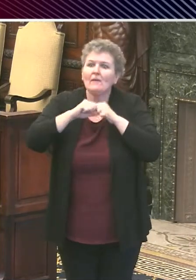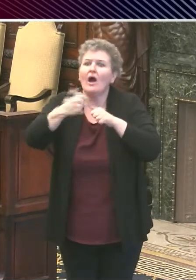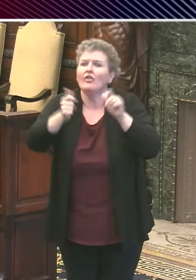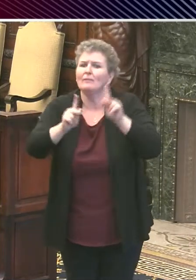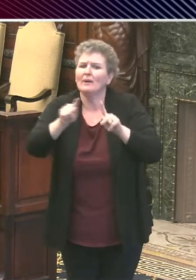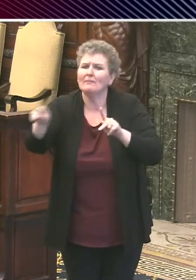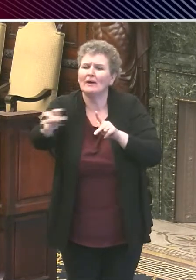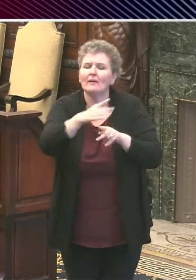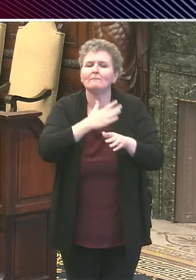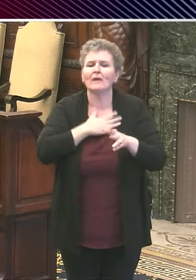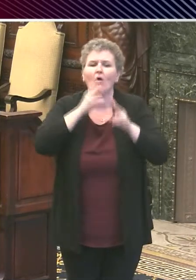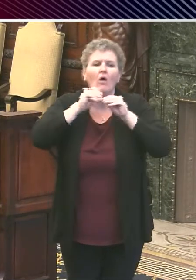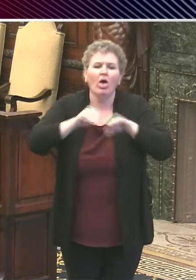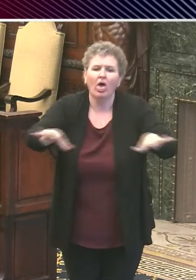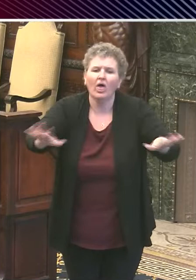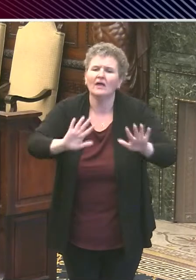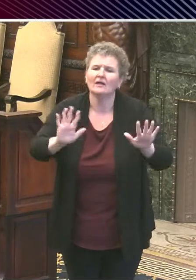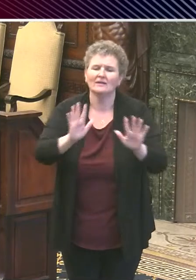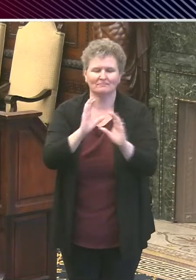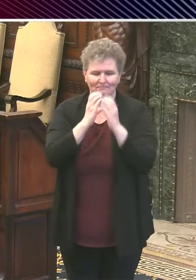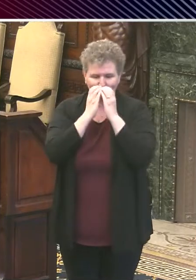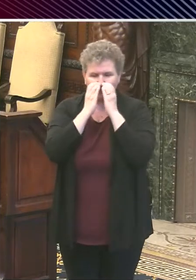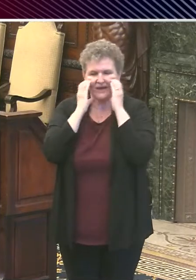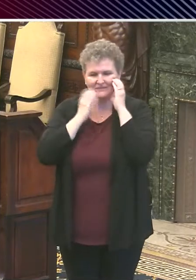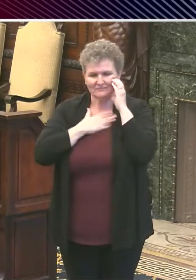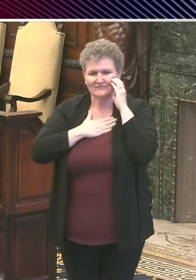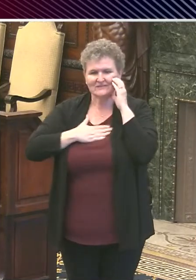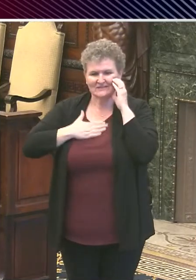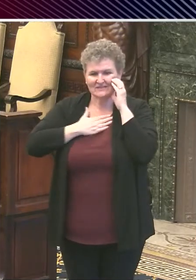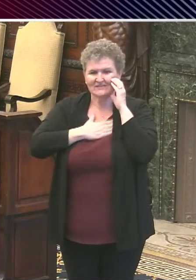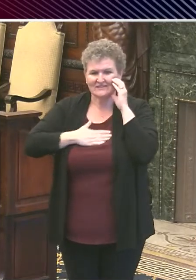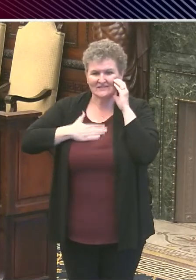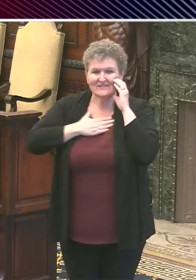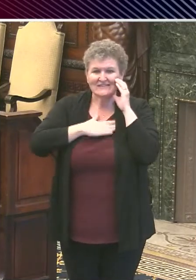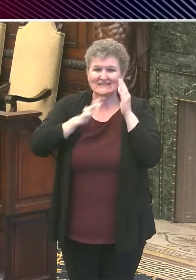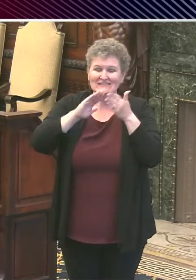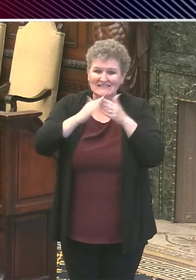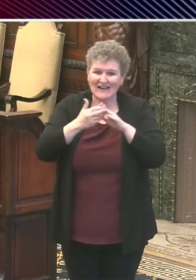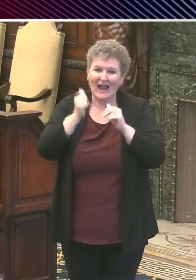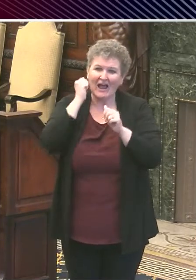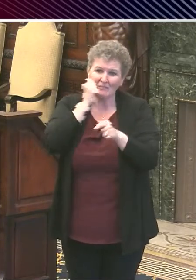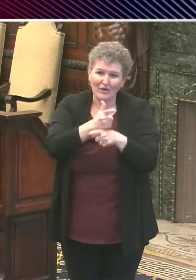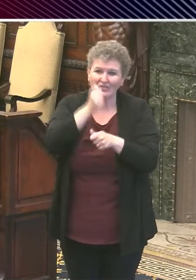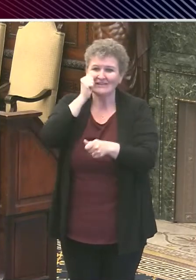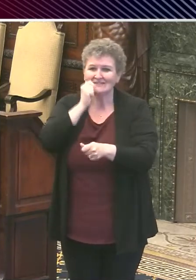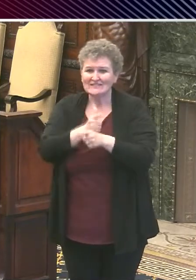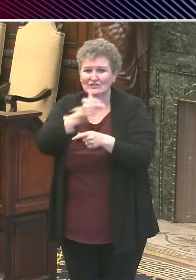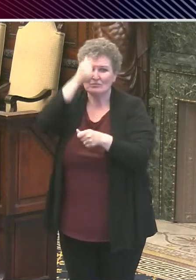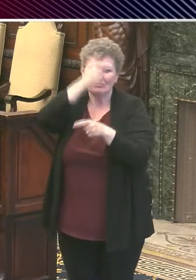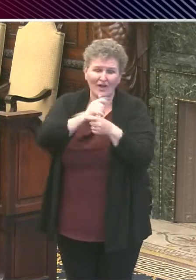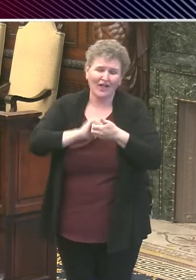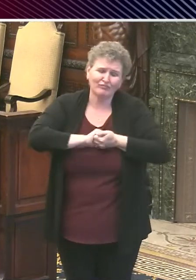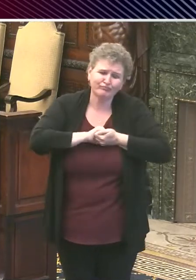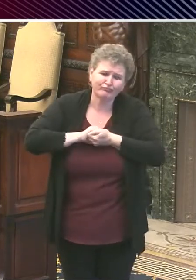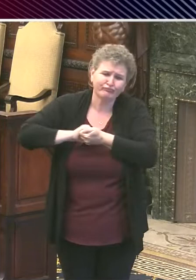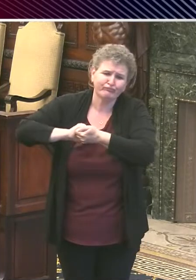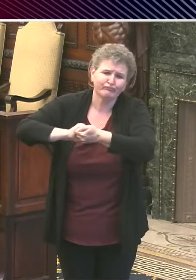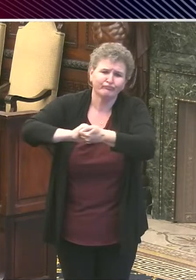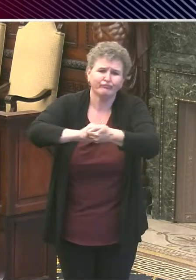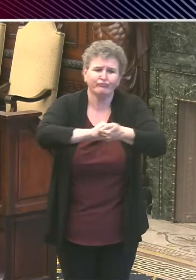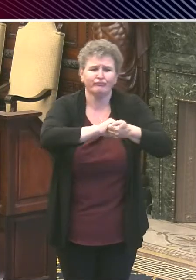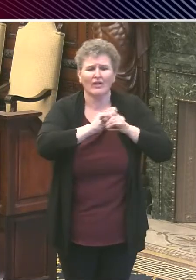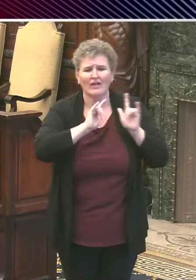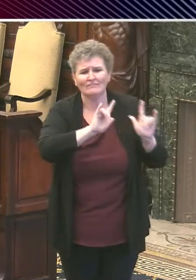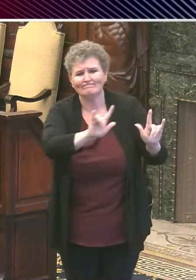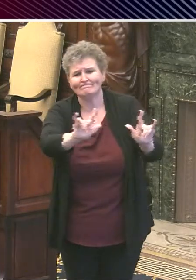mask. So we're the city of brotherly and sisterly love. So that's why the campaign slogan is, as you see over my right shoulder